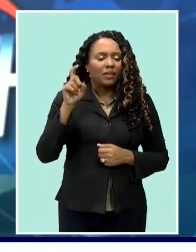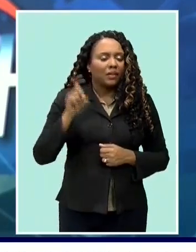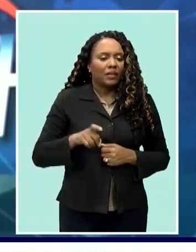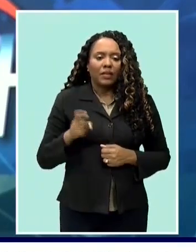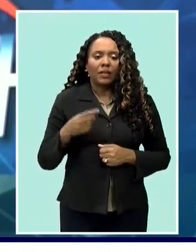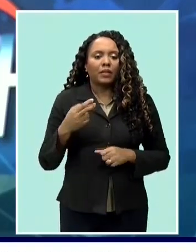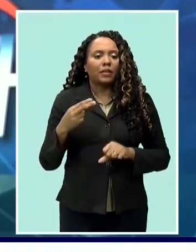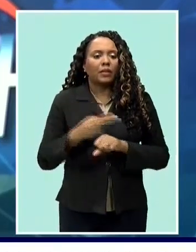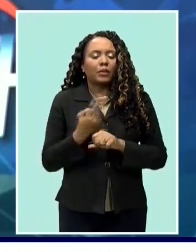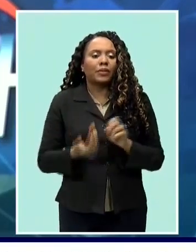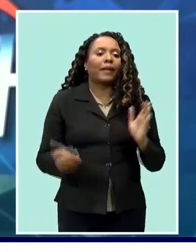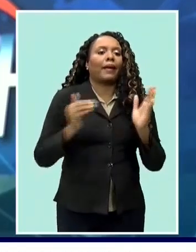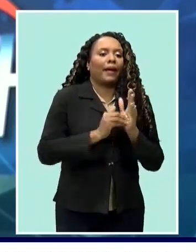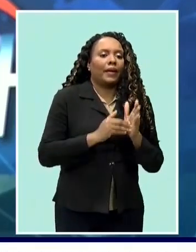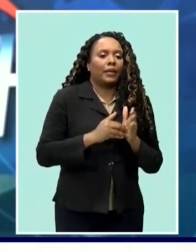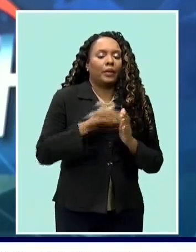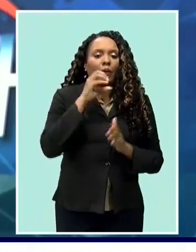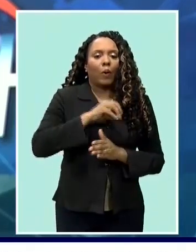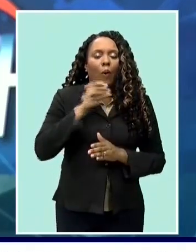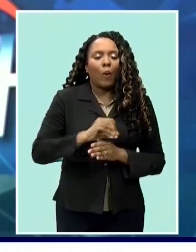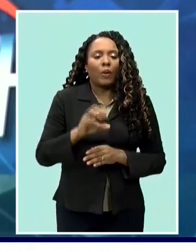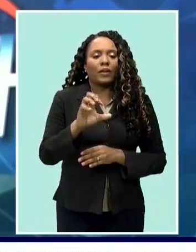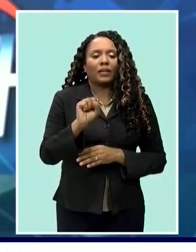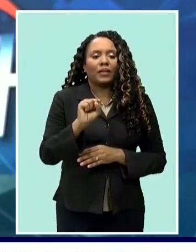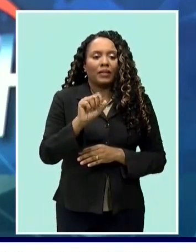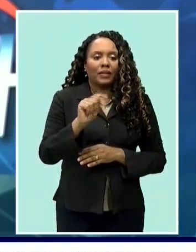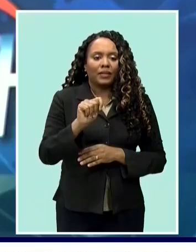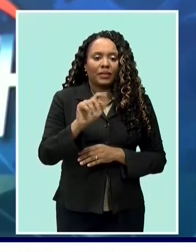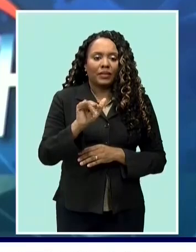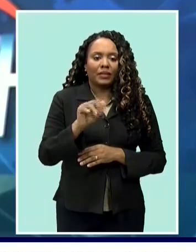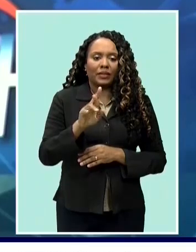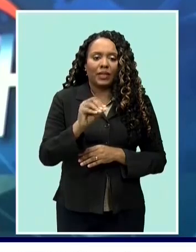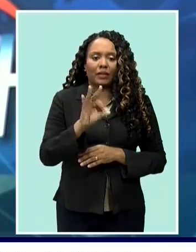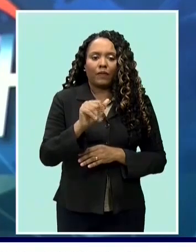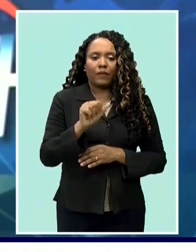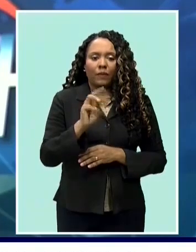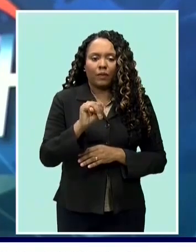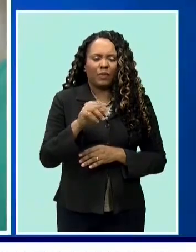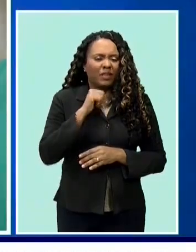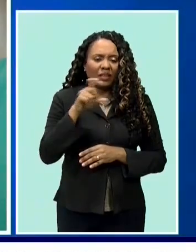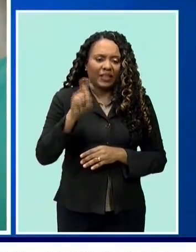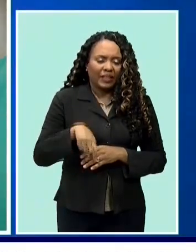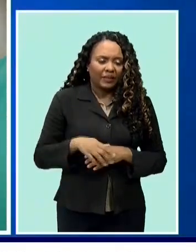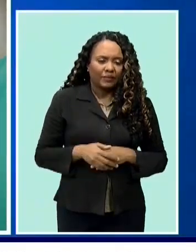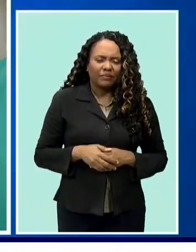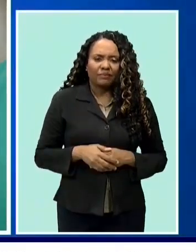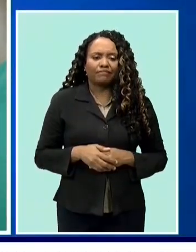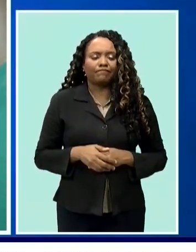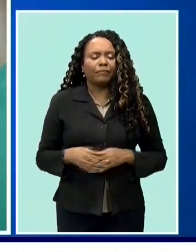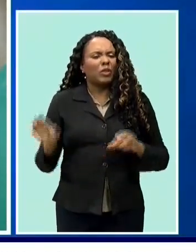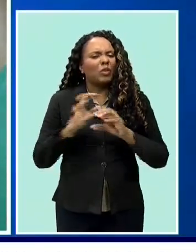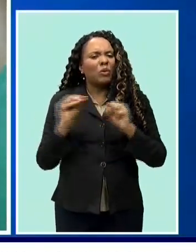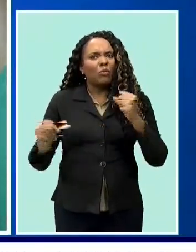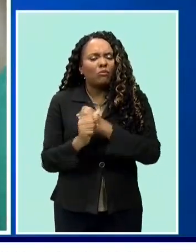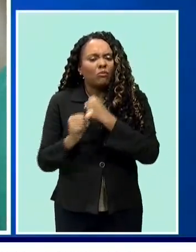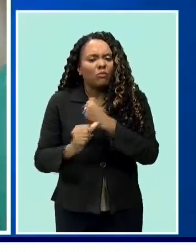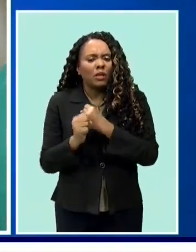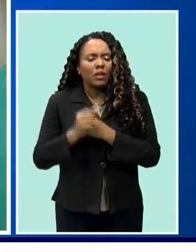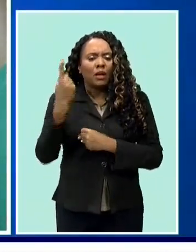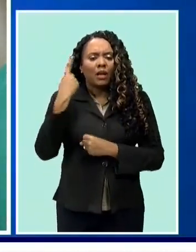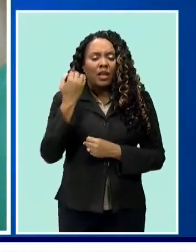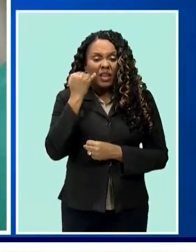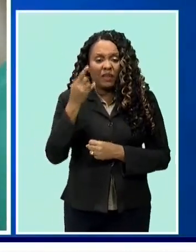using styrofoam as the high fluorine levels are not a health risk. There's no risk immediately of you eating